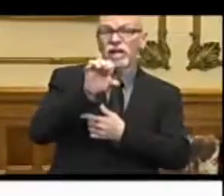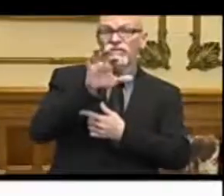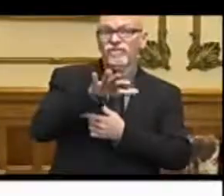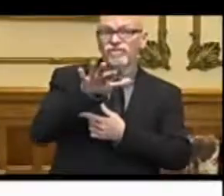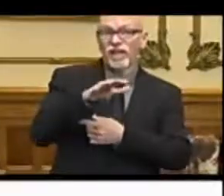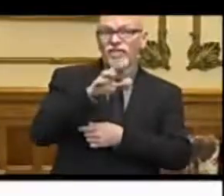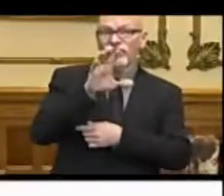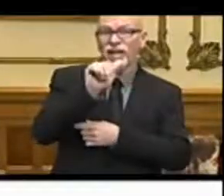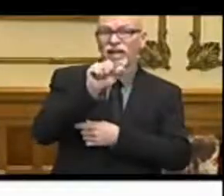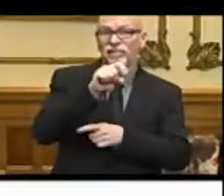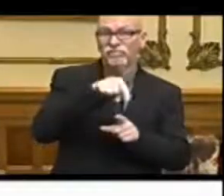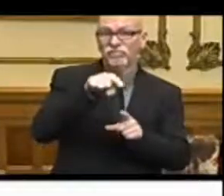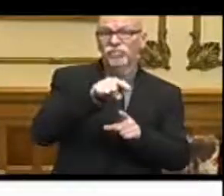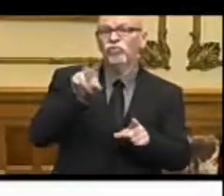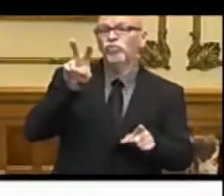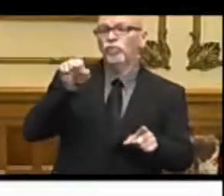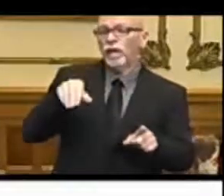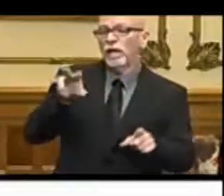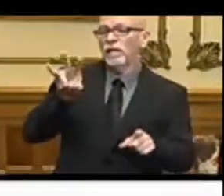cases,